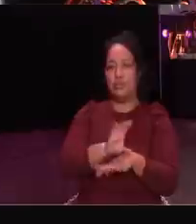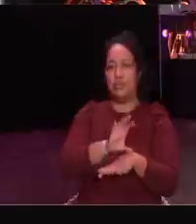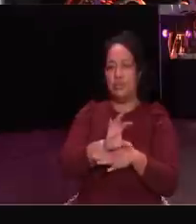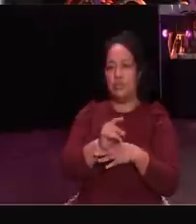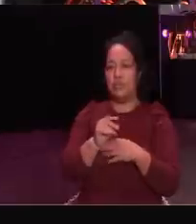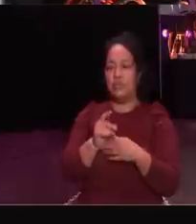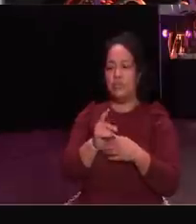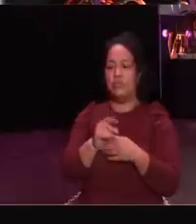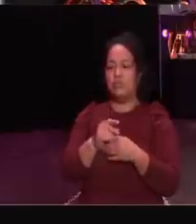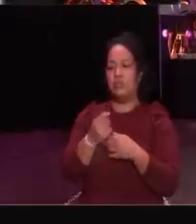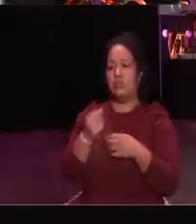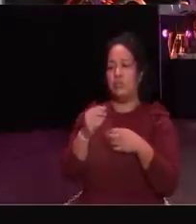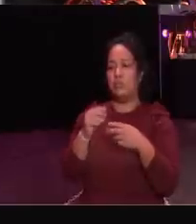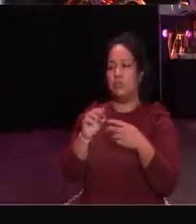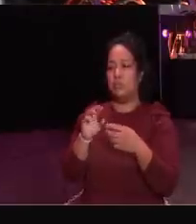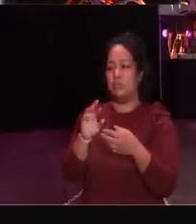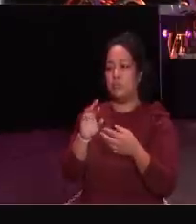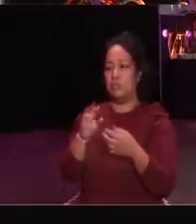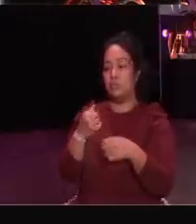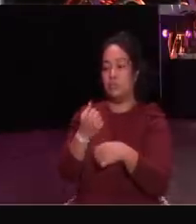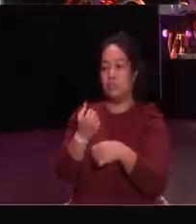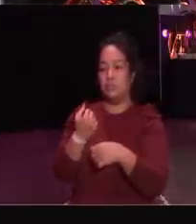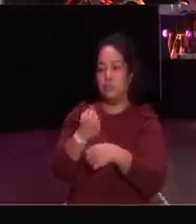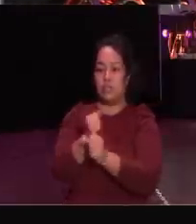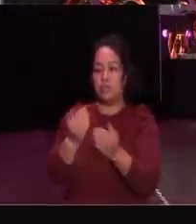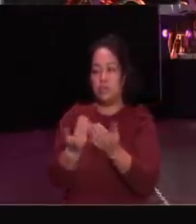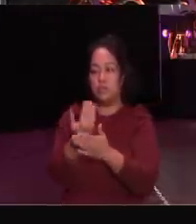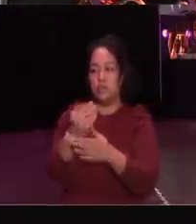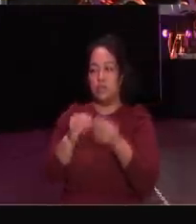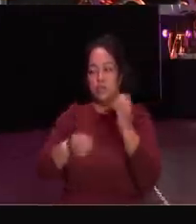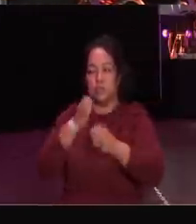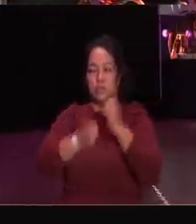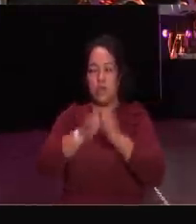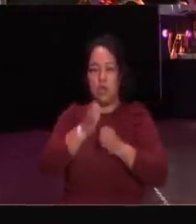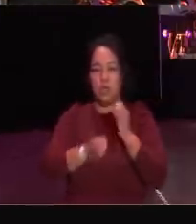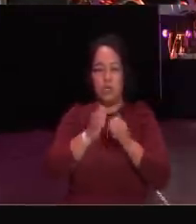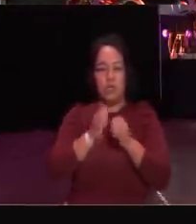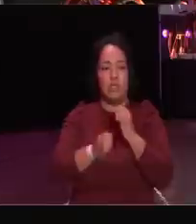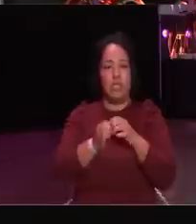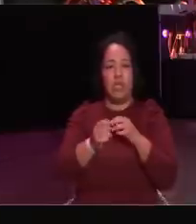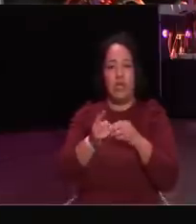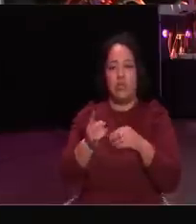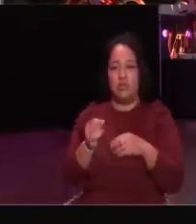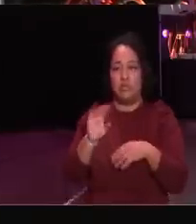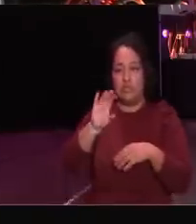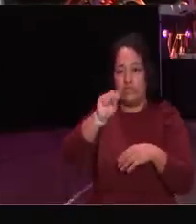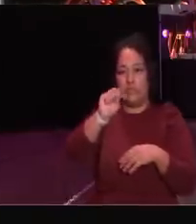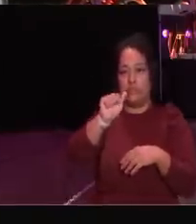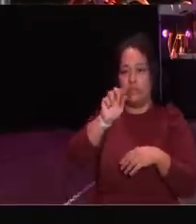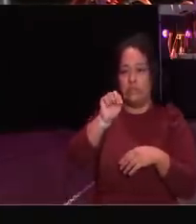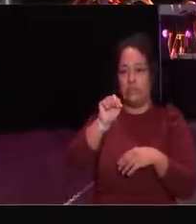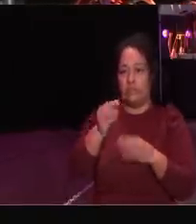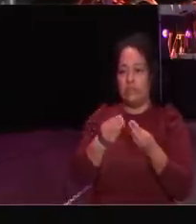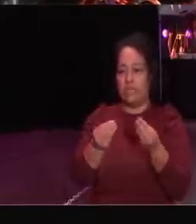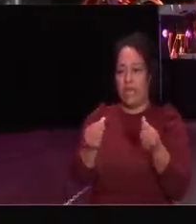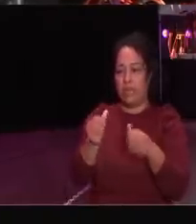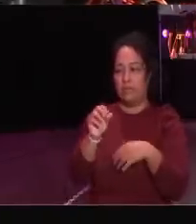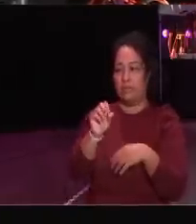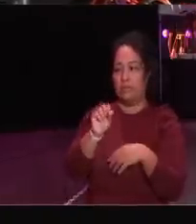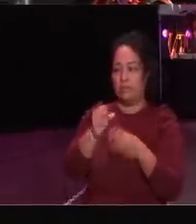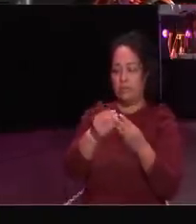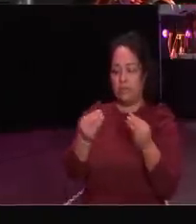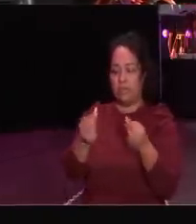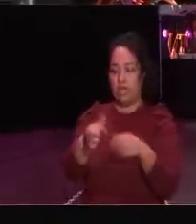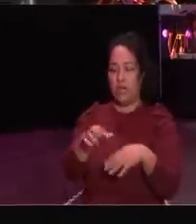They were remodeling it. Una montaña de arena en medio del templo. A bunch of sand right in the middle of the temple. Un chamaquito de 13 años. A